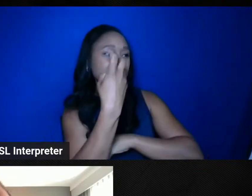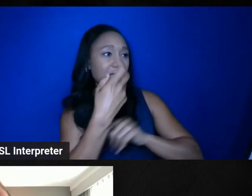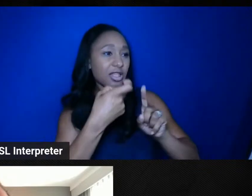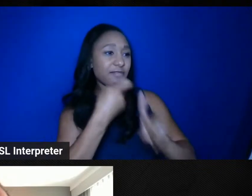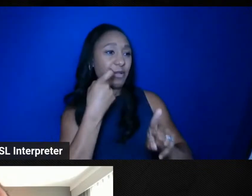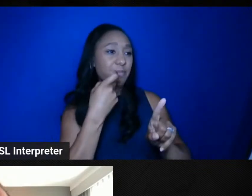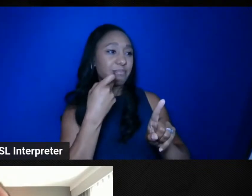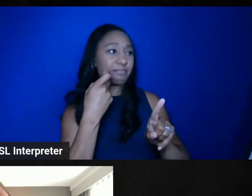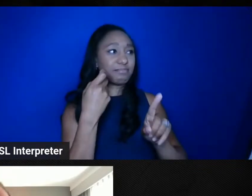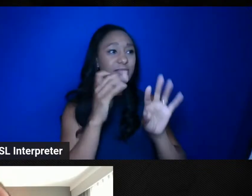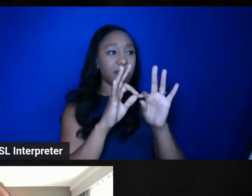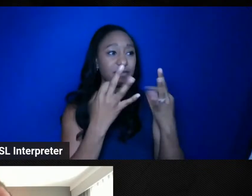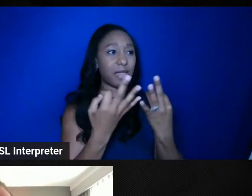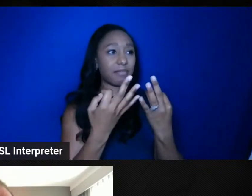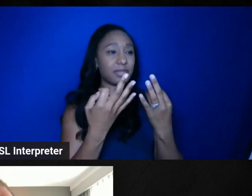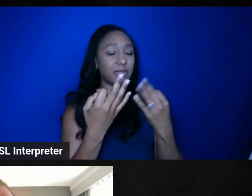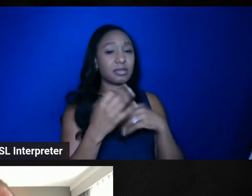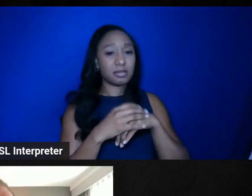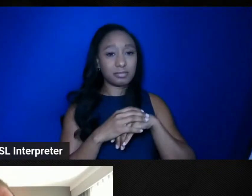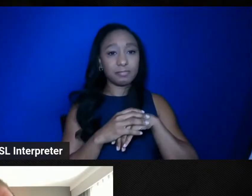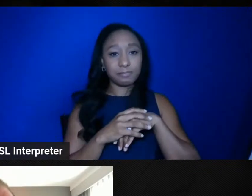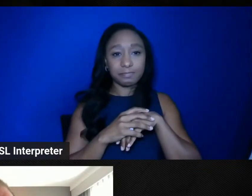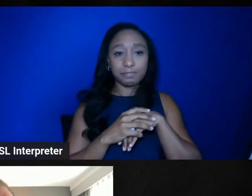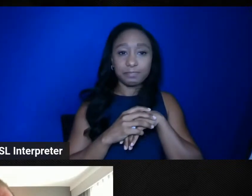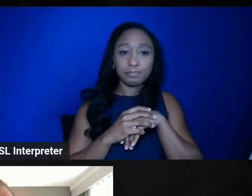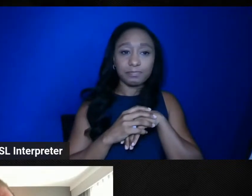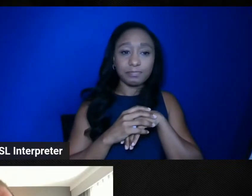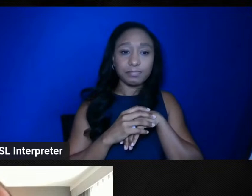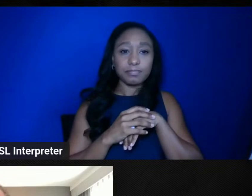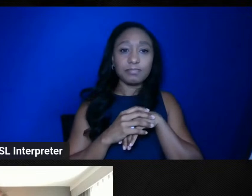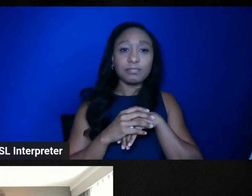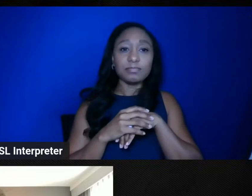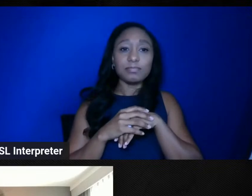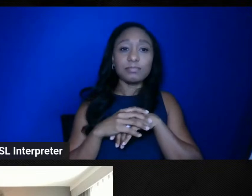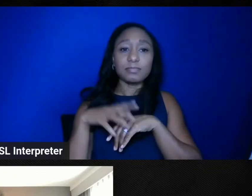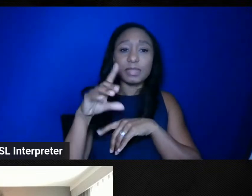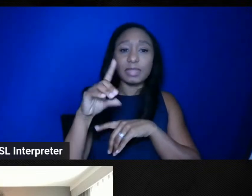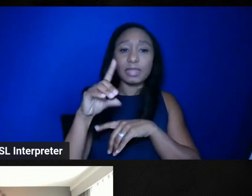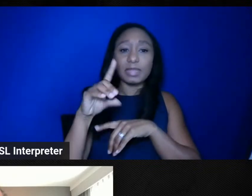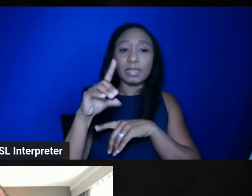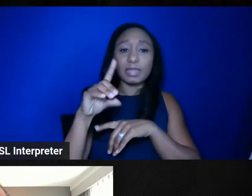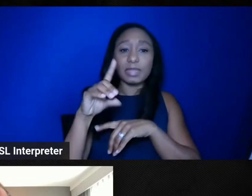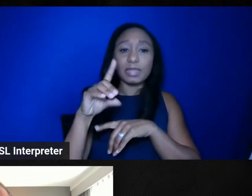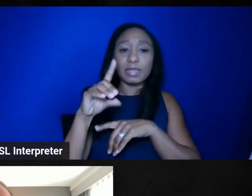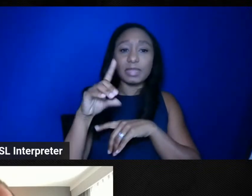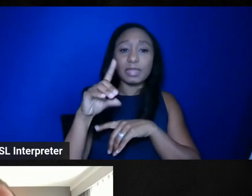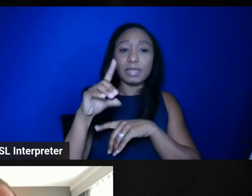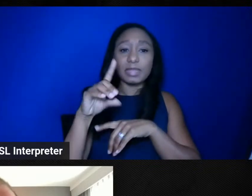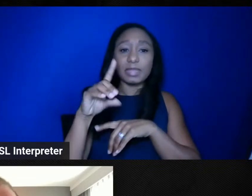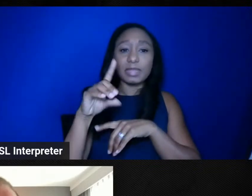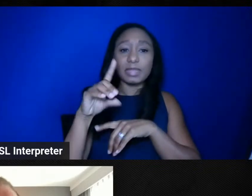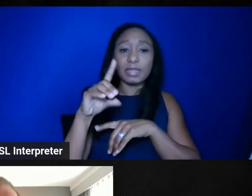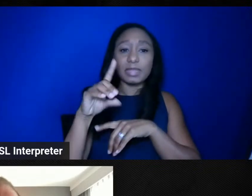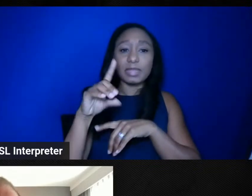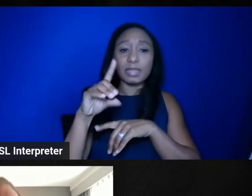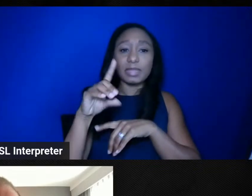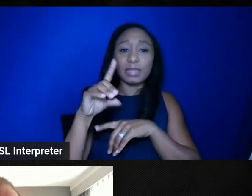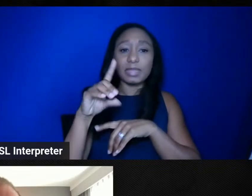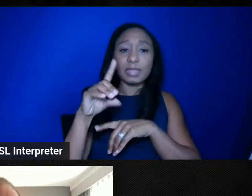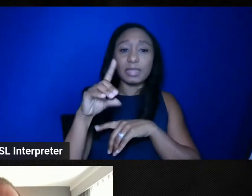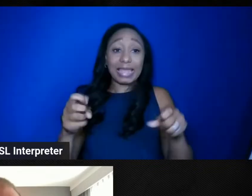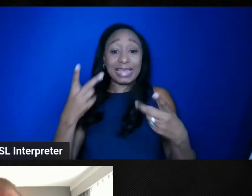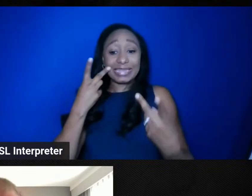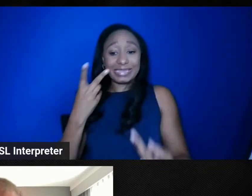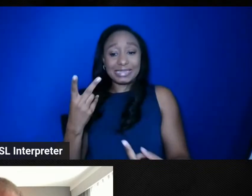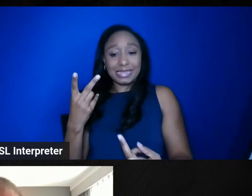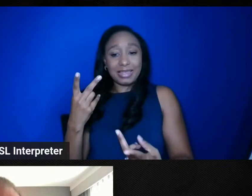south. Mm. And Denise has chimed in, and I won't give any spoilers, but she says, given the outcome, it must have been